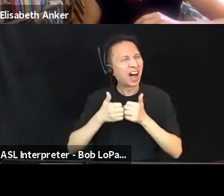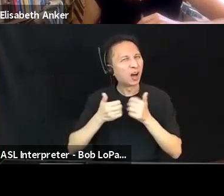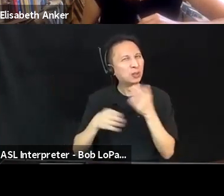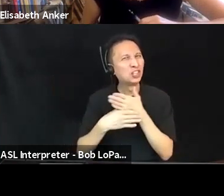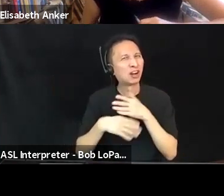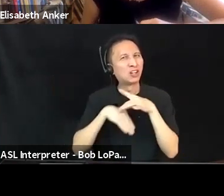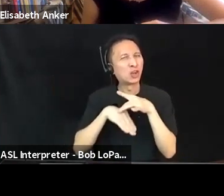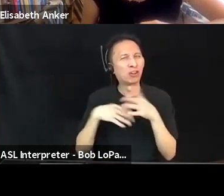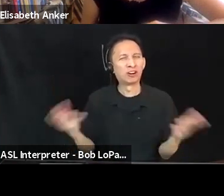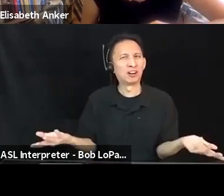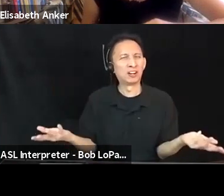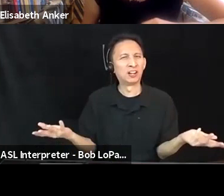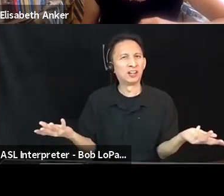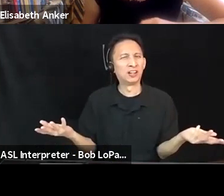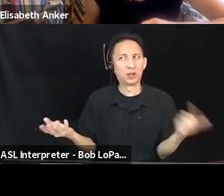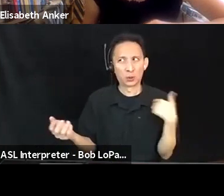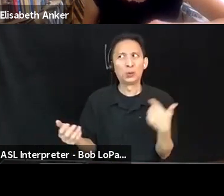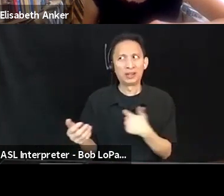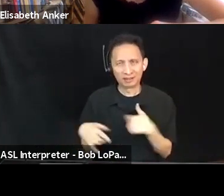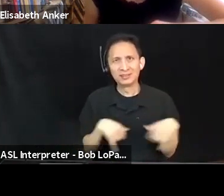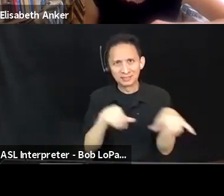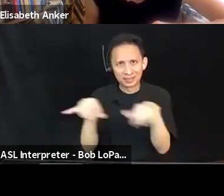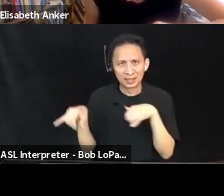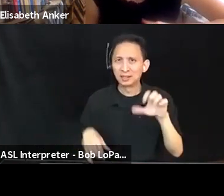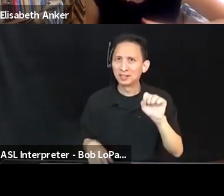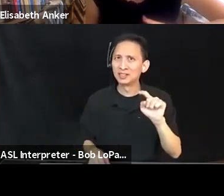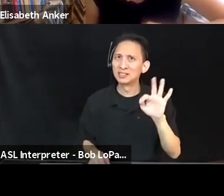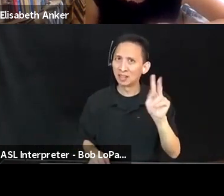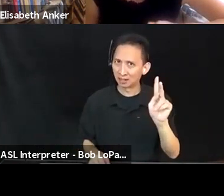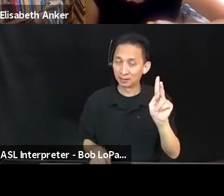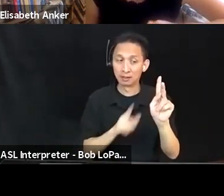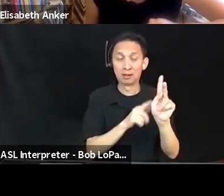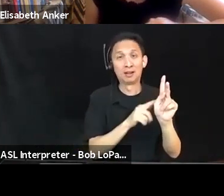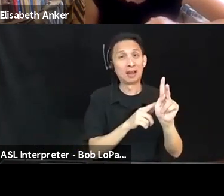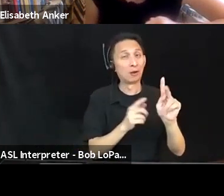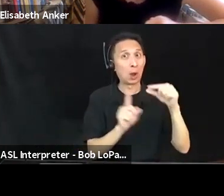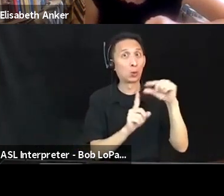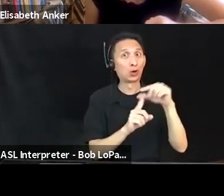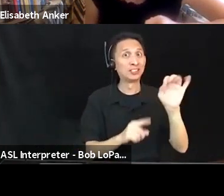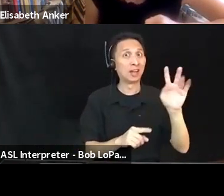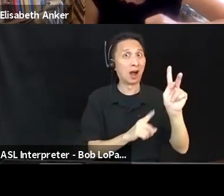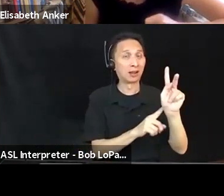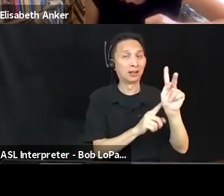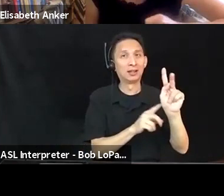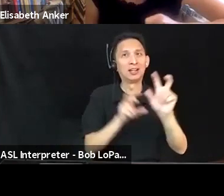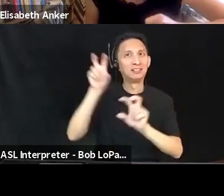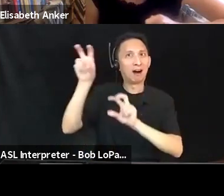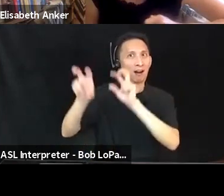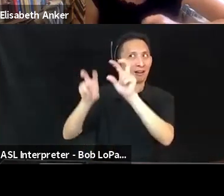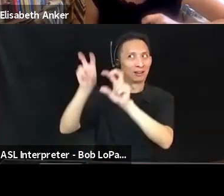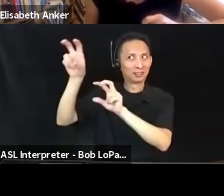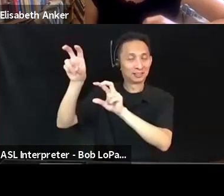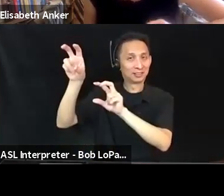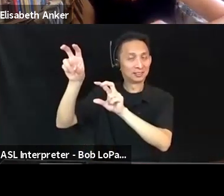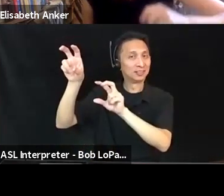whatever, race, but stock also in the economic sense, the capitalist economic financial